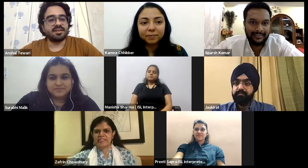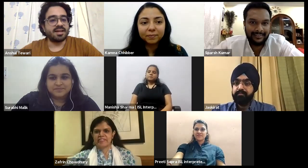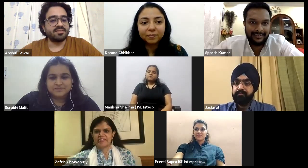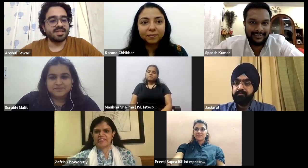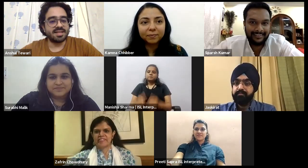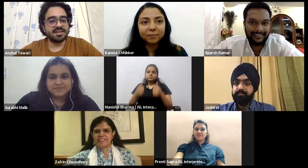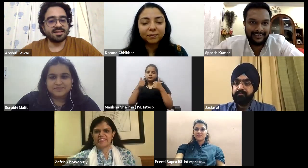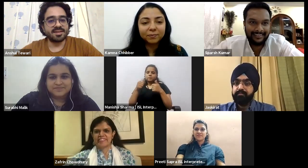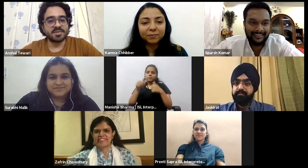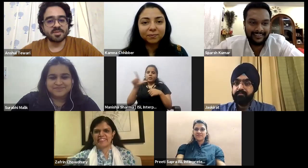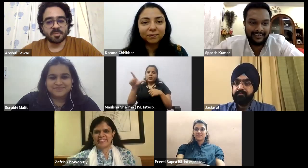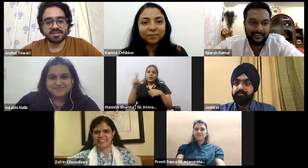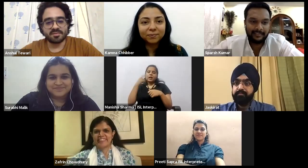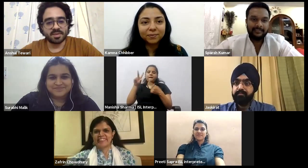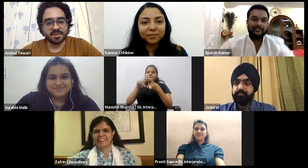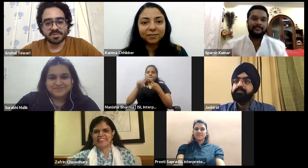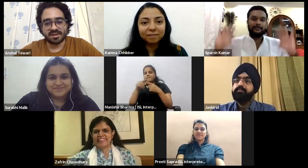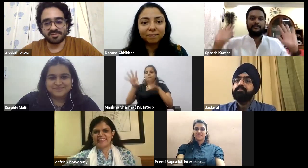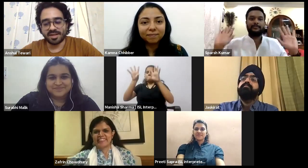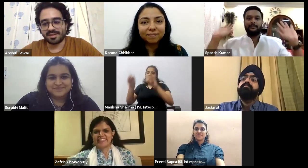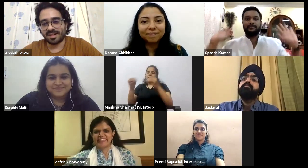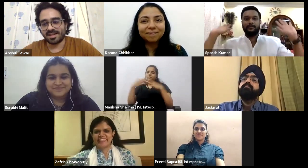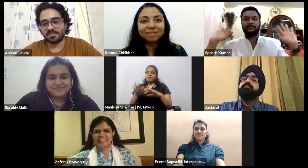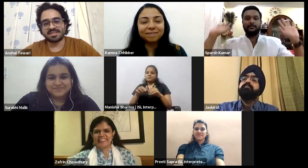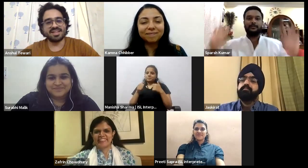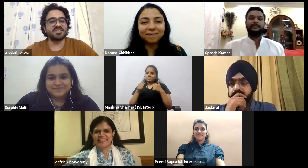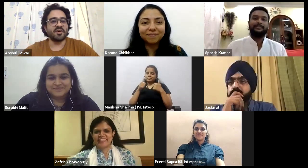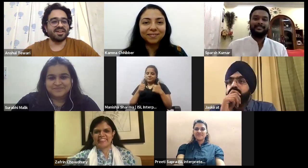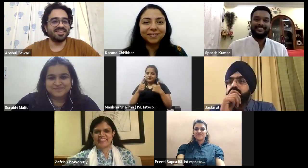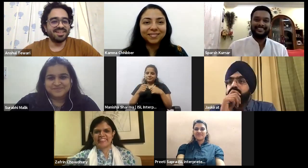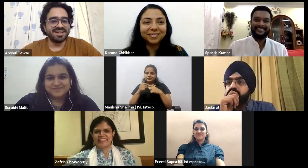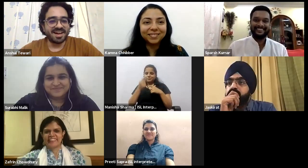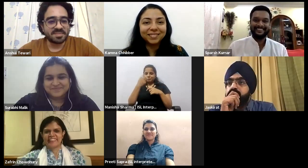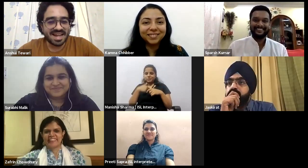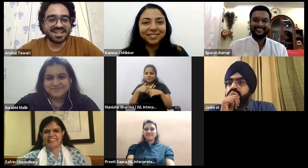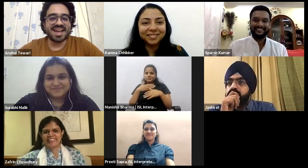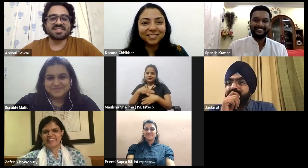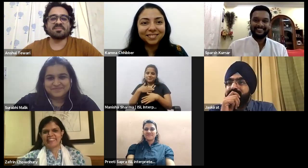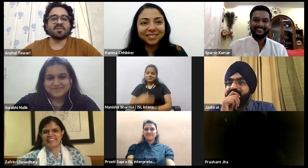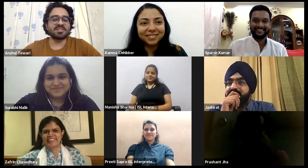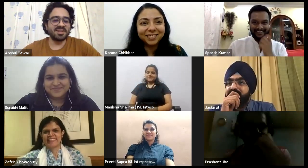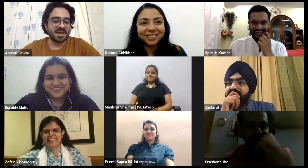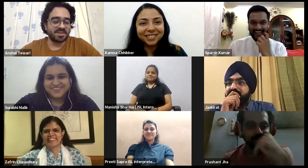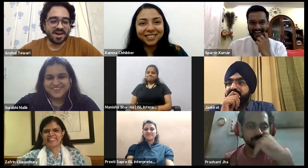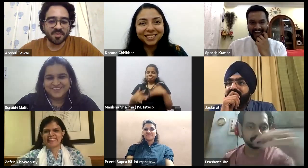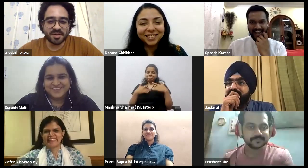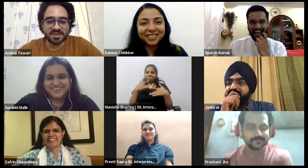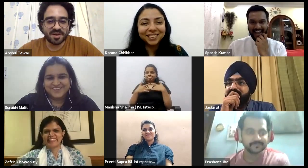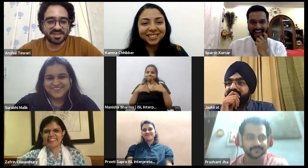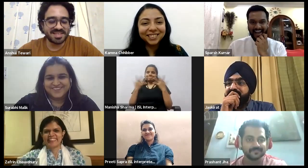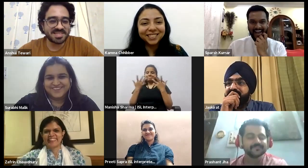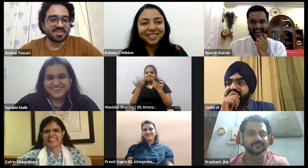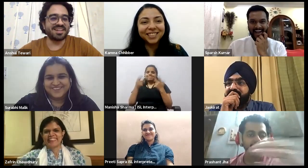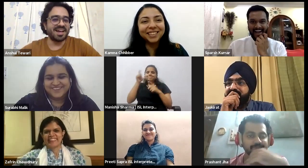Okay, the live has ended. Thank you so much, everyone. It was wonderful. I personally enjoyed. I'm slightly anxious about what's going to happen and how we're going